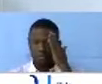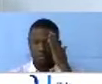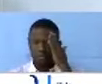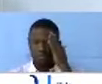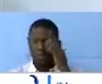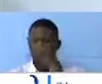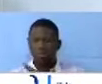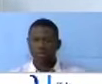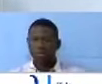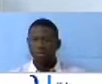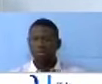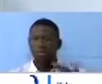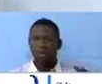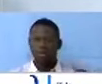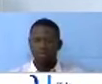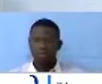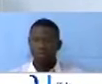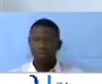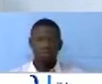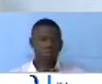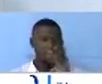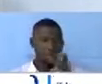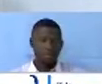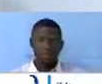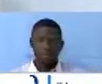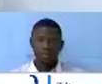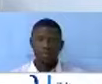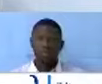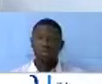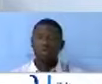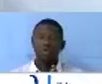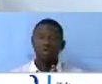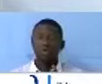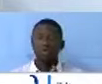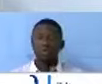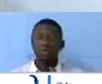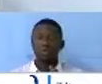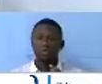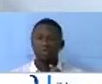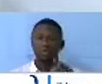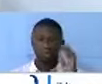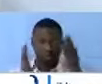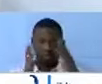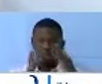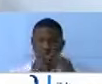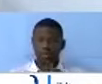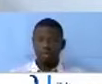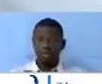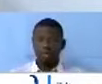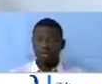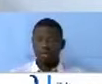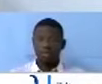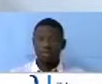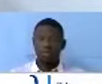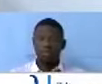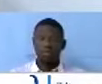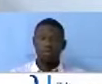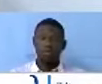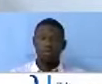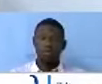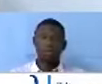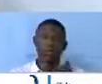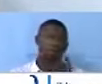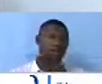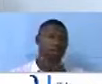Excuse me, as far as I know, I do not invite anybody unless the only case that I treat with at the NDA or whole one is